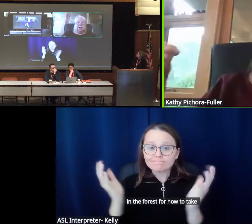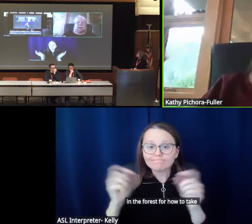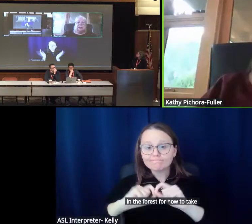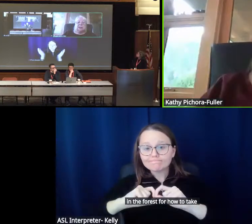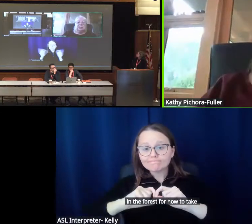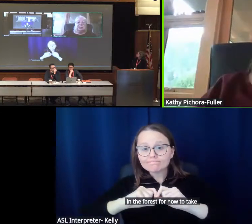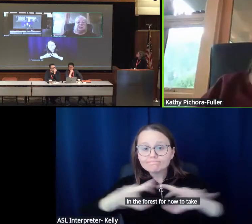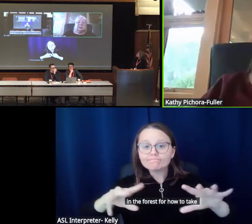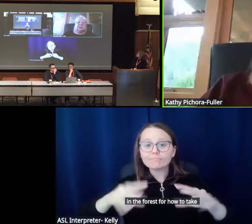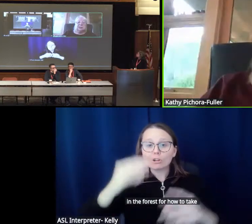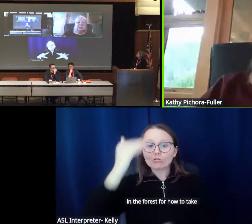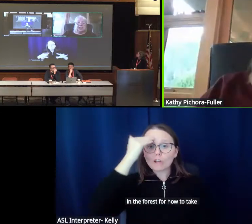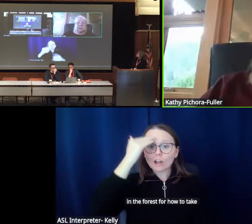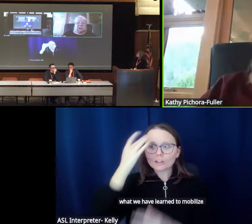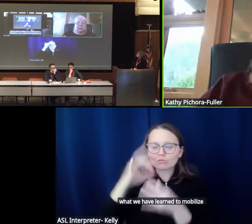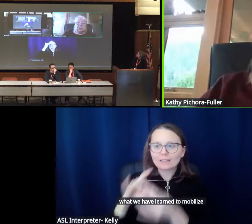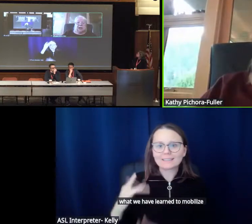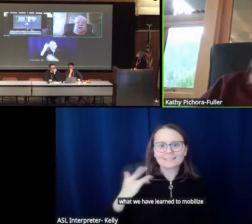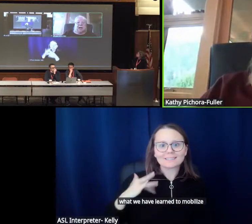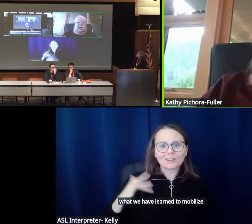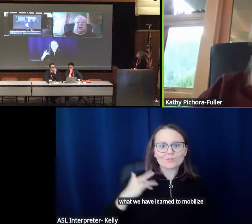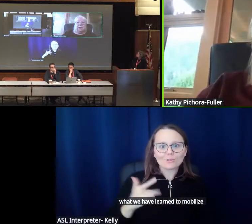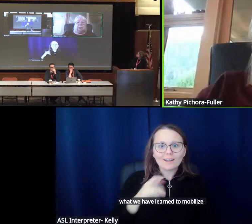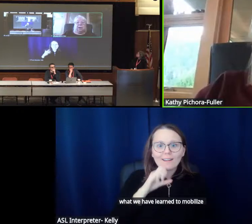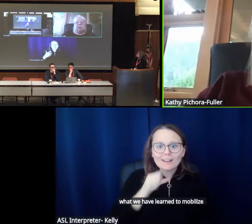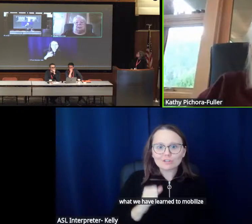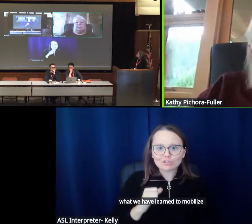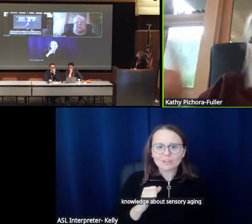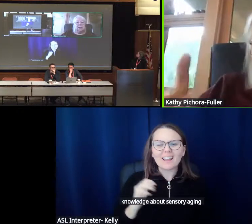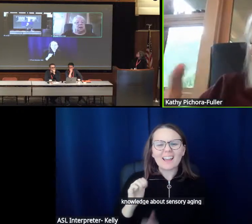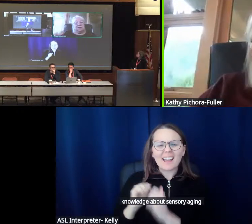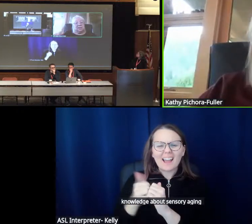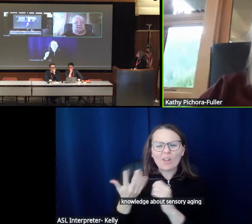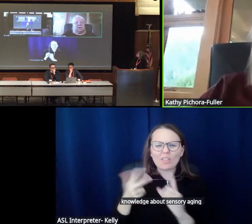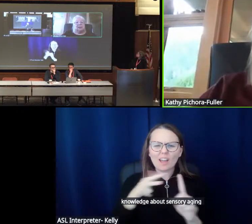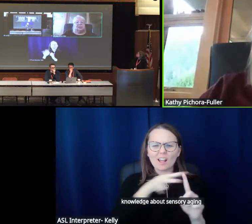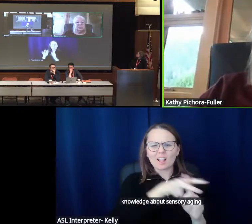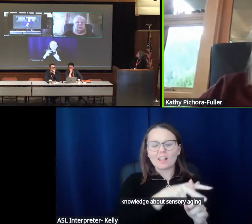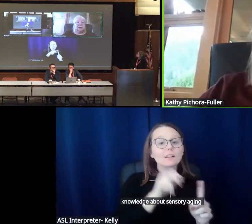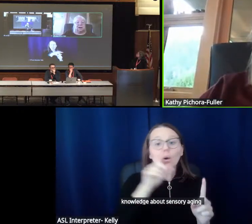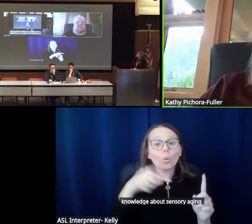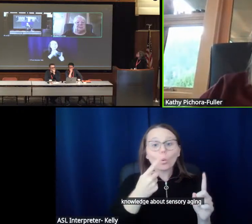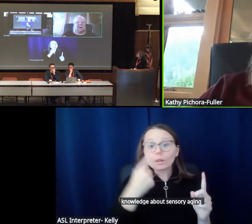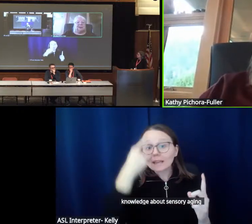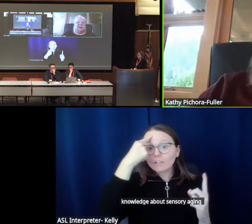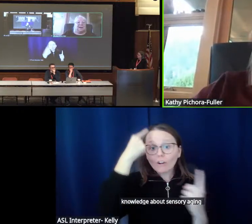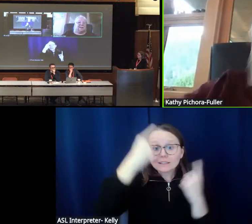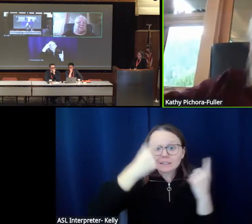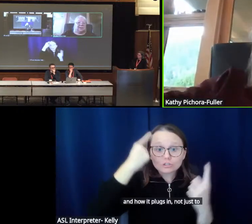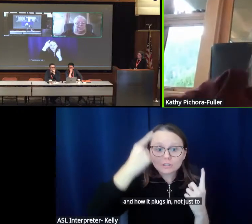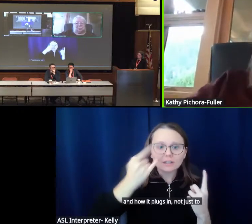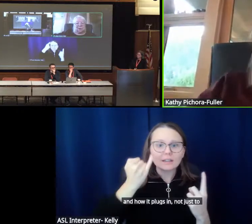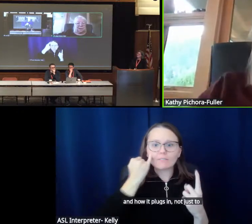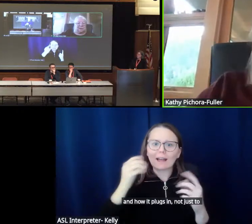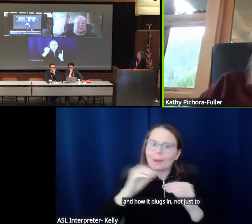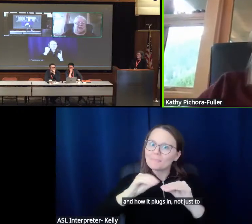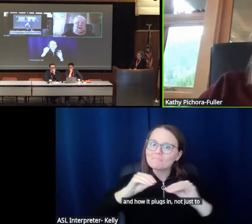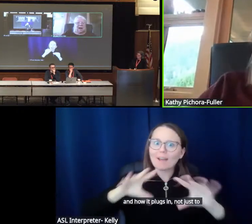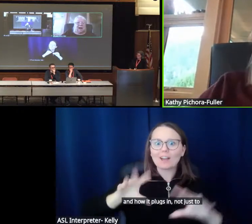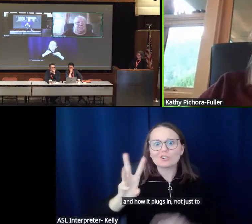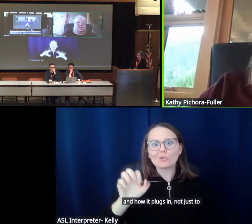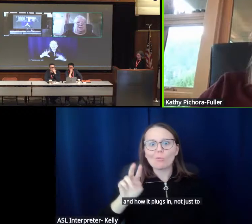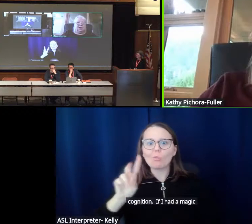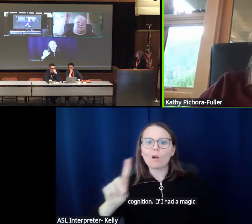about sensory aging and how it plugs in, not just to cognition. If I had a magic wand, I